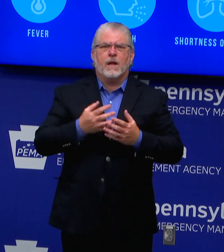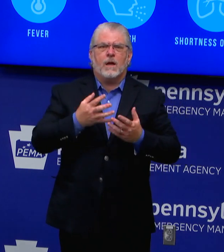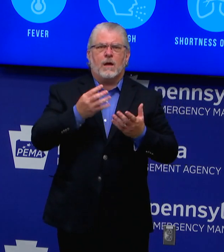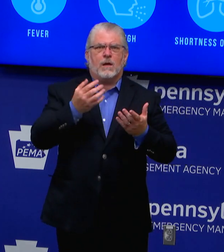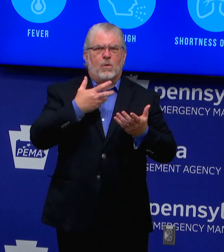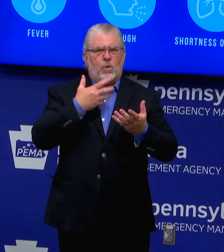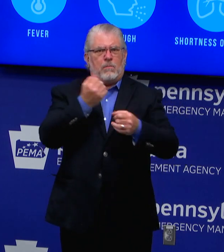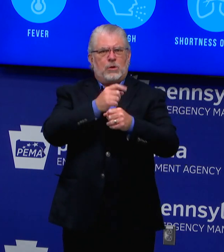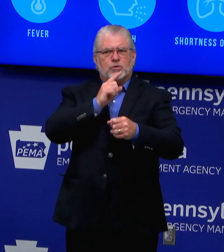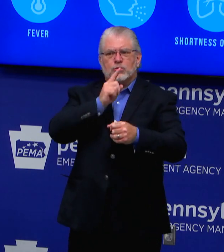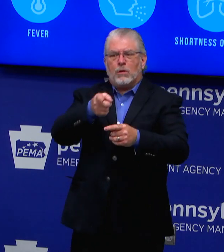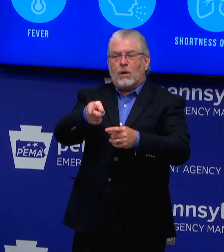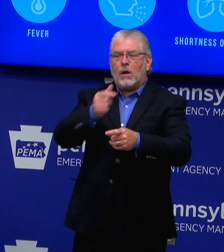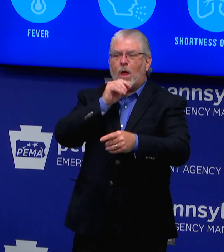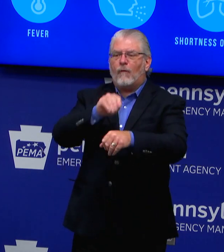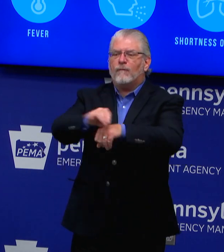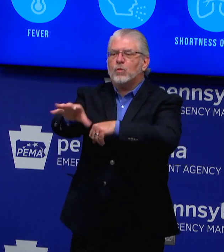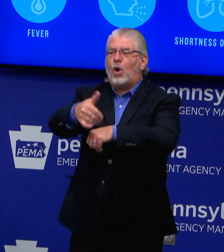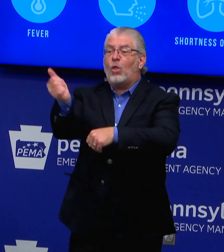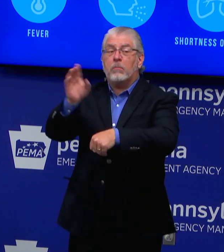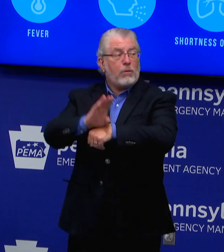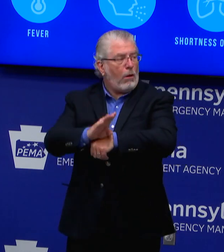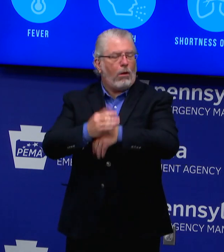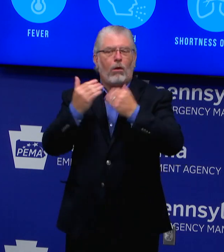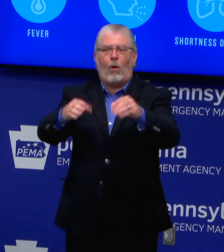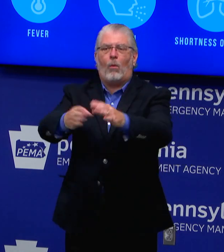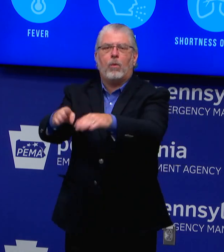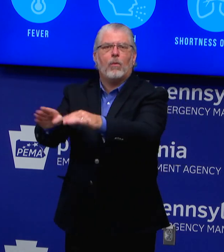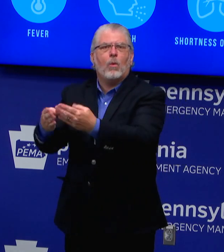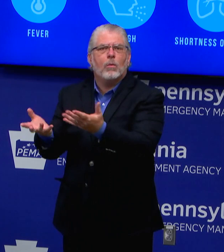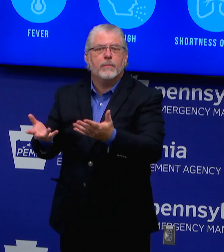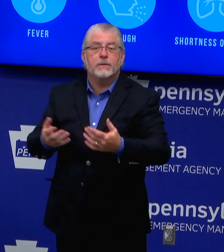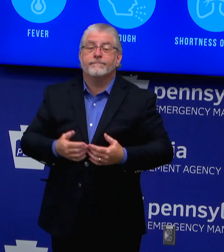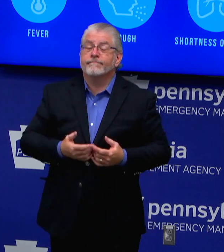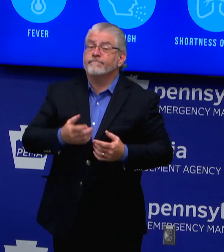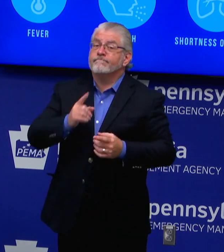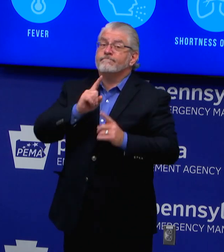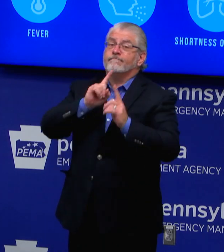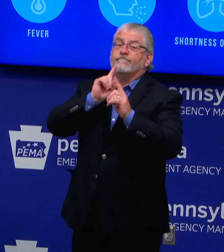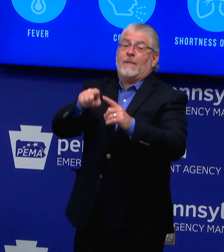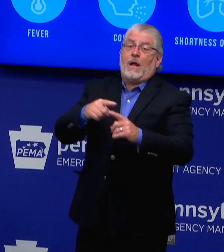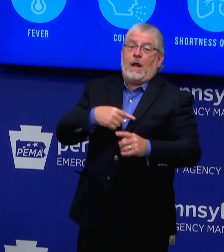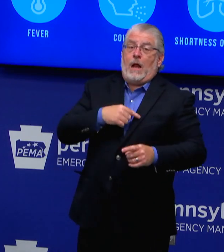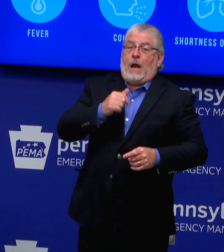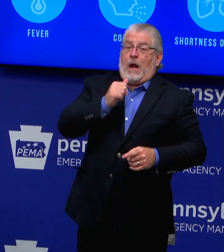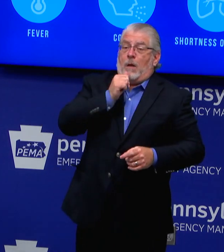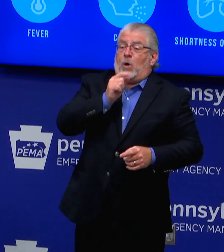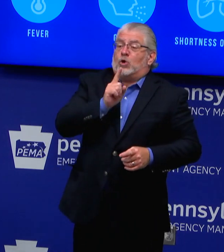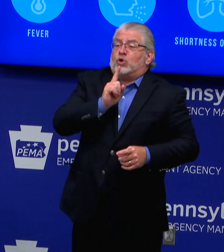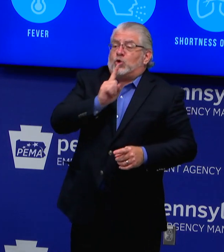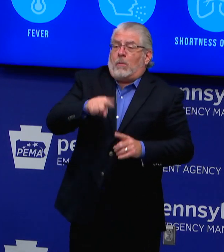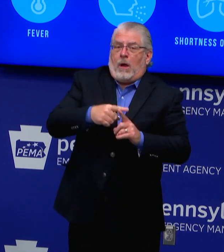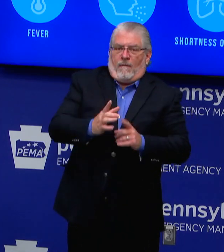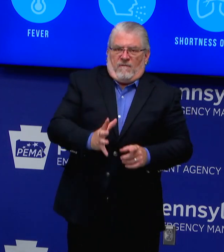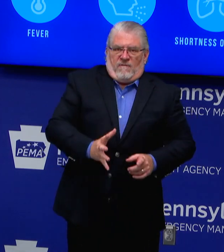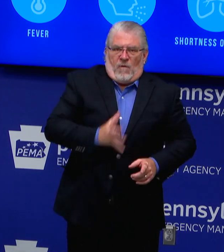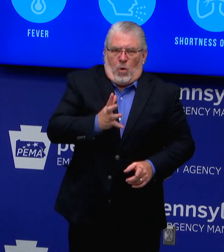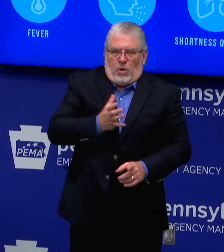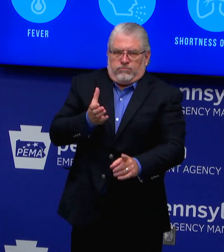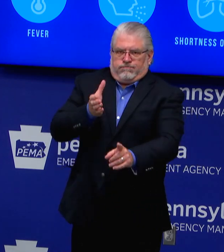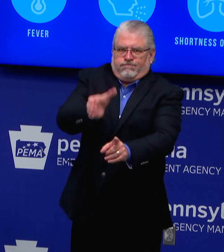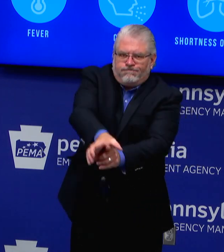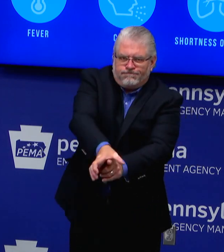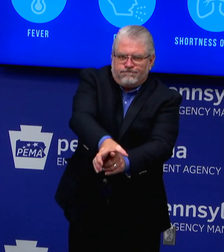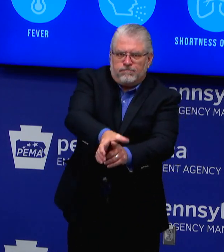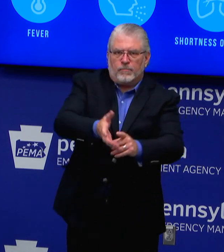Yeah. Okay. First of all, I'm not sure about the formal enforcement, but nobody in any walk of life should